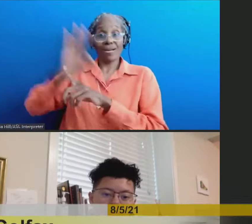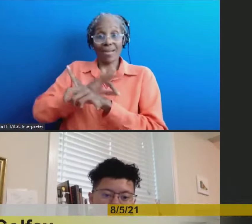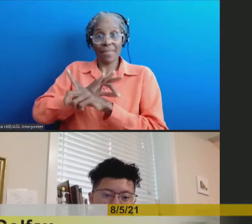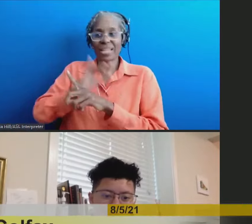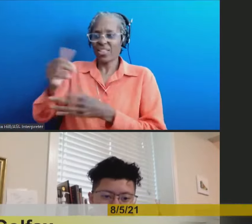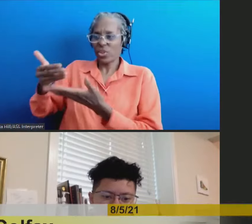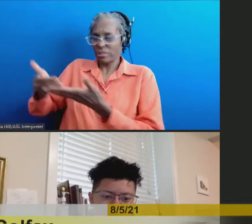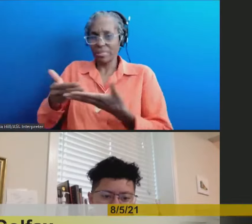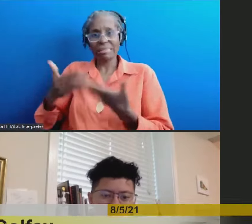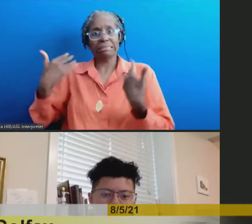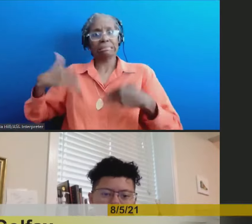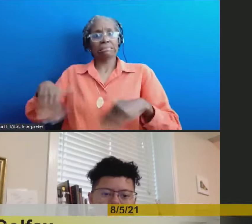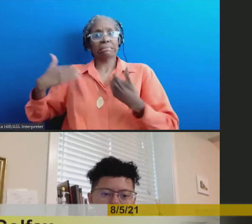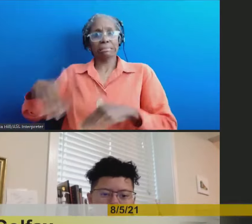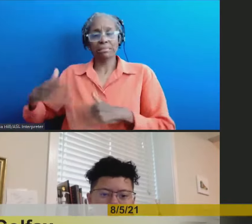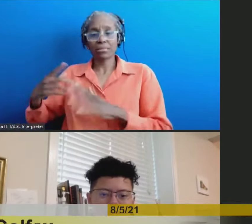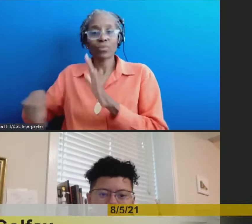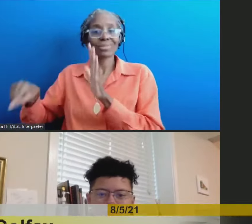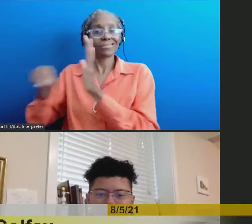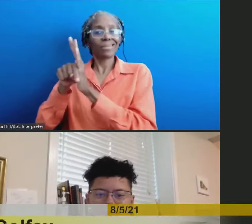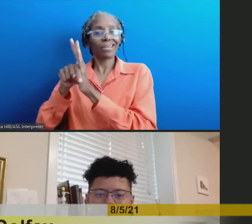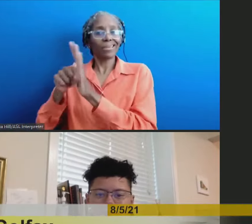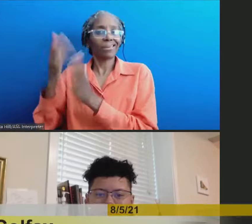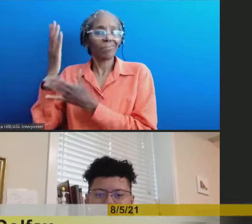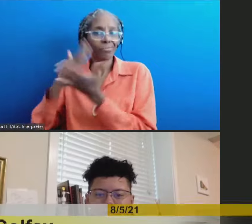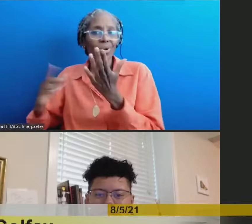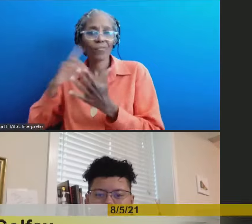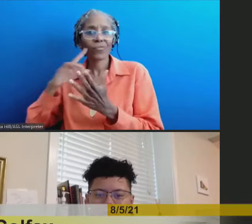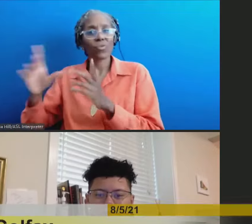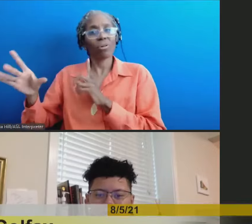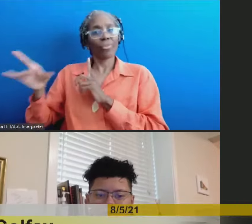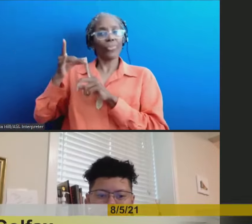was a very negative effect of COVID-19.